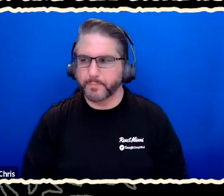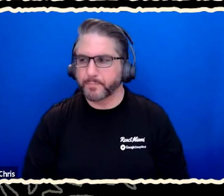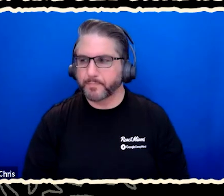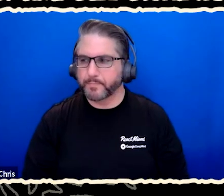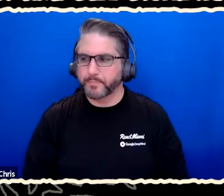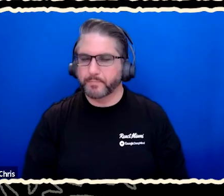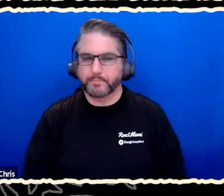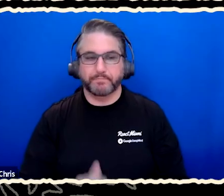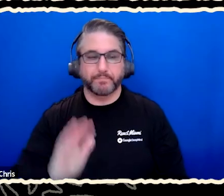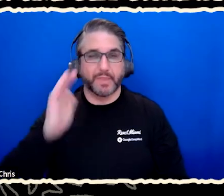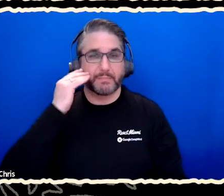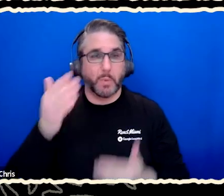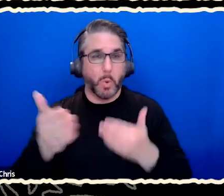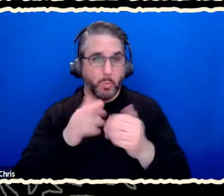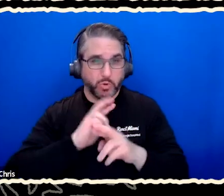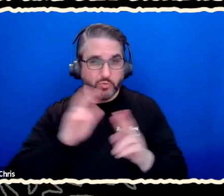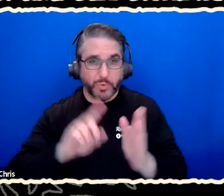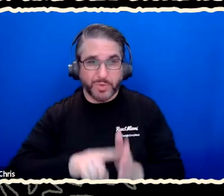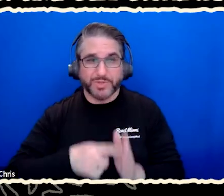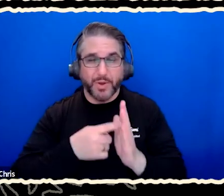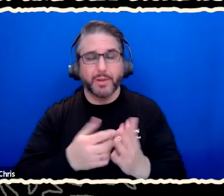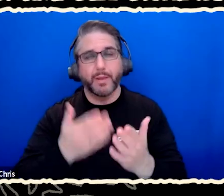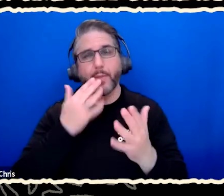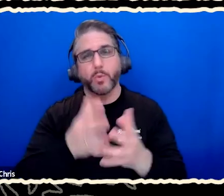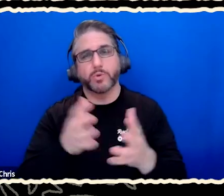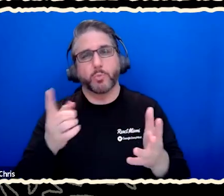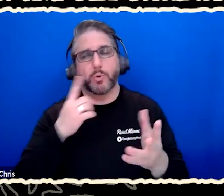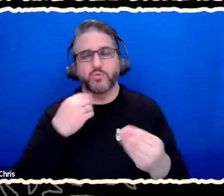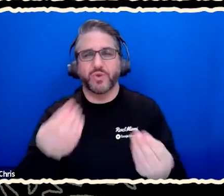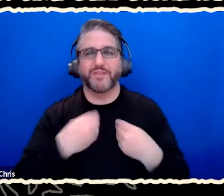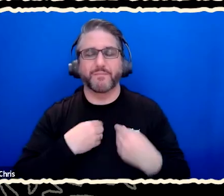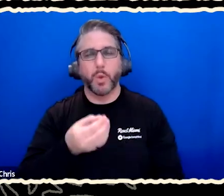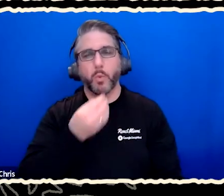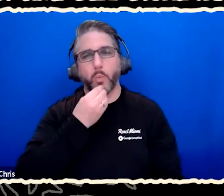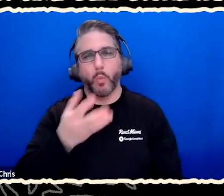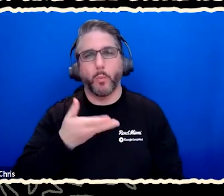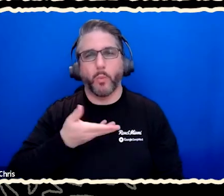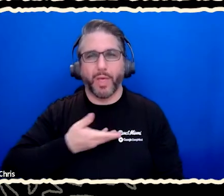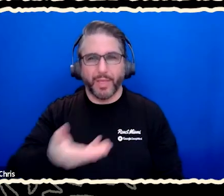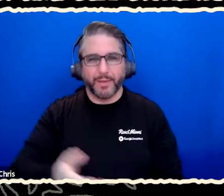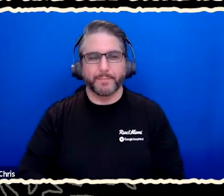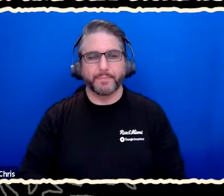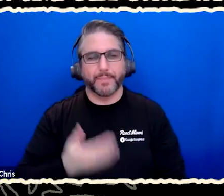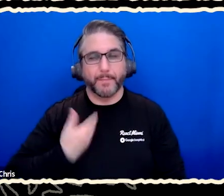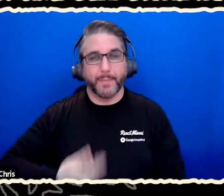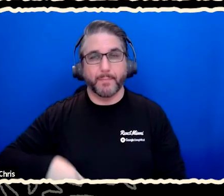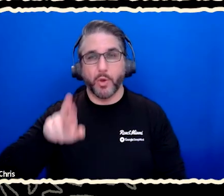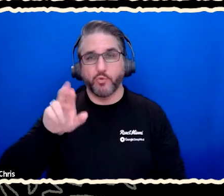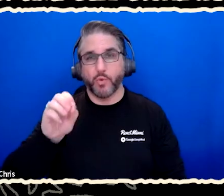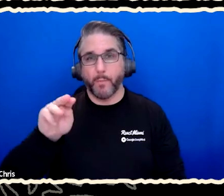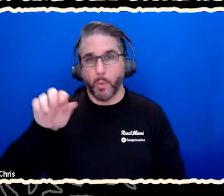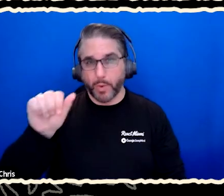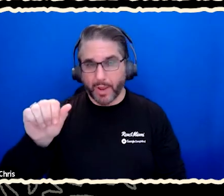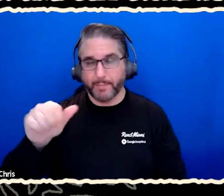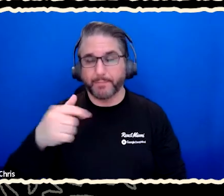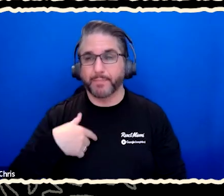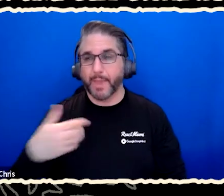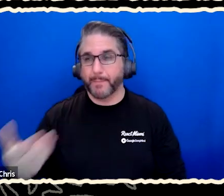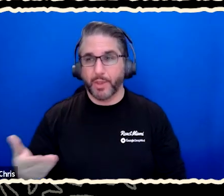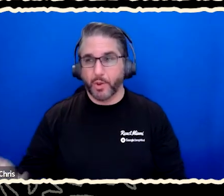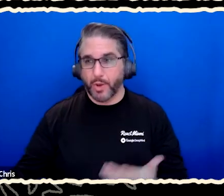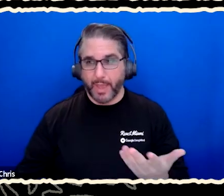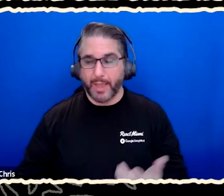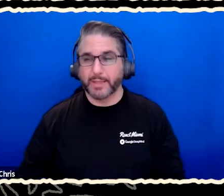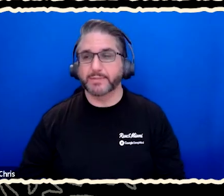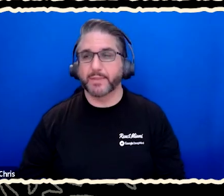is about to start. Thank you so much for having such a wonderful and warm welcome for me. My name is Ramona. I'm here as